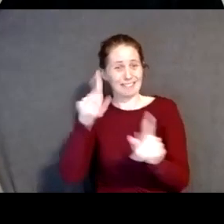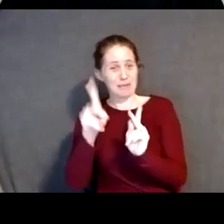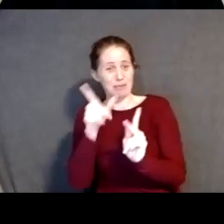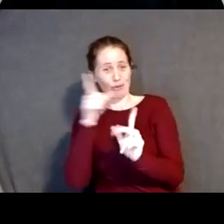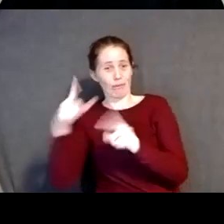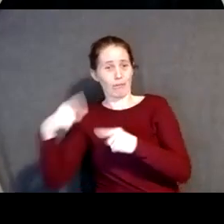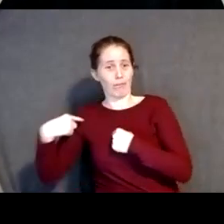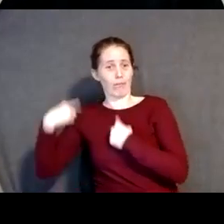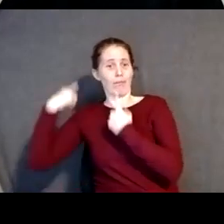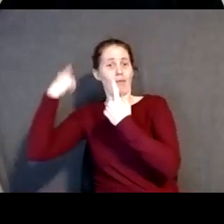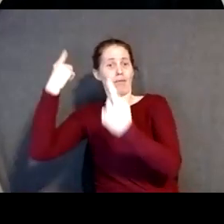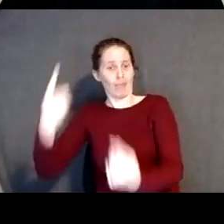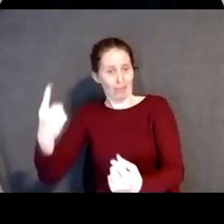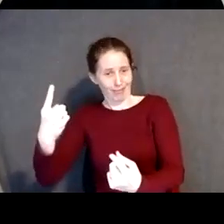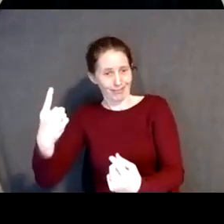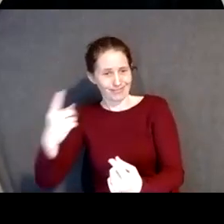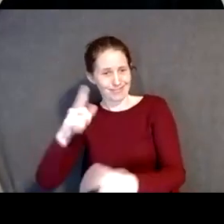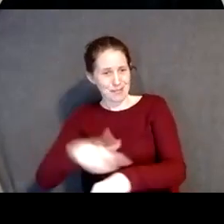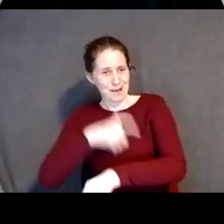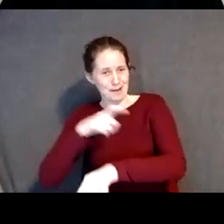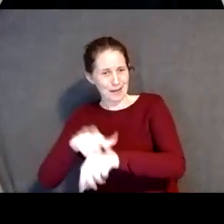long time,